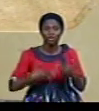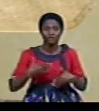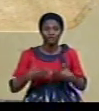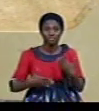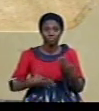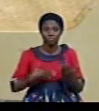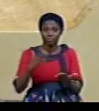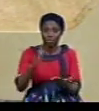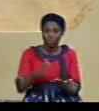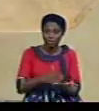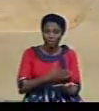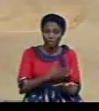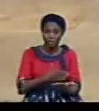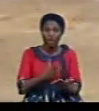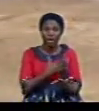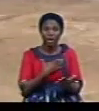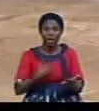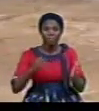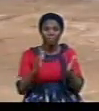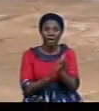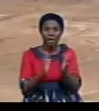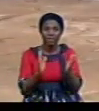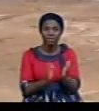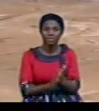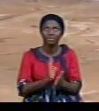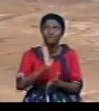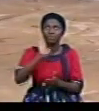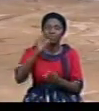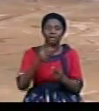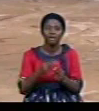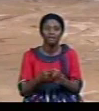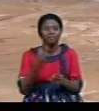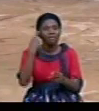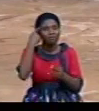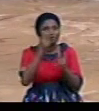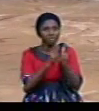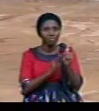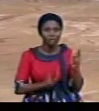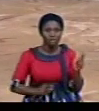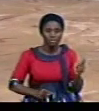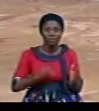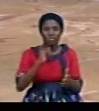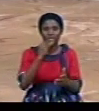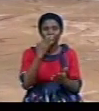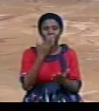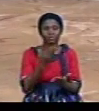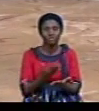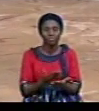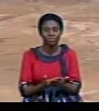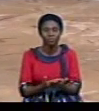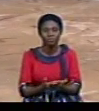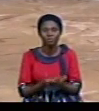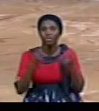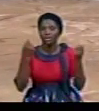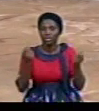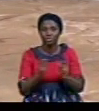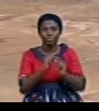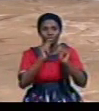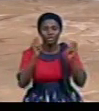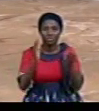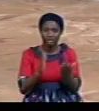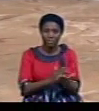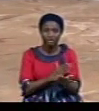the joyful song Let Us Praise His name for the Lord is good